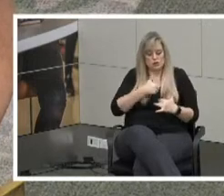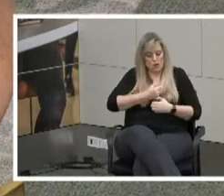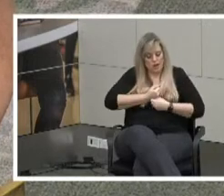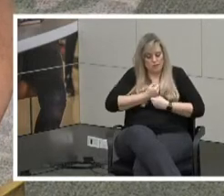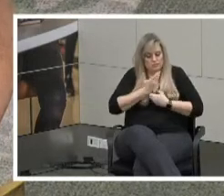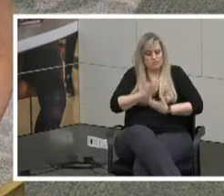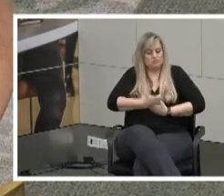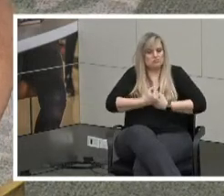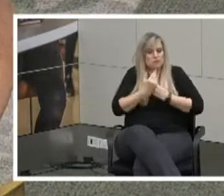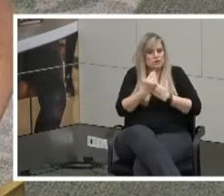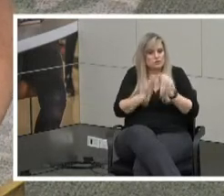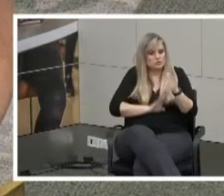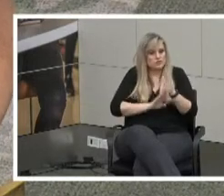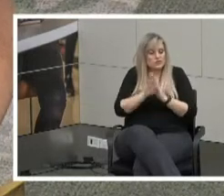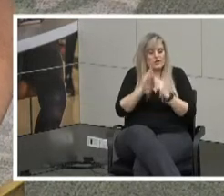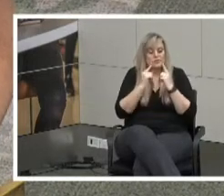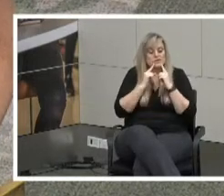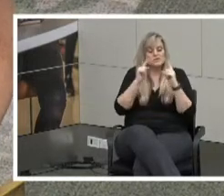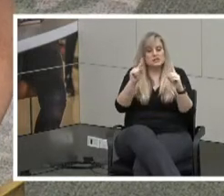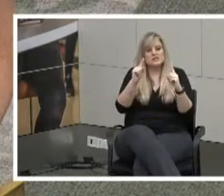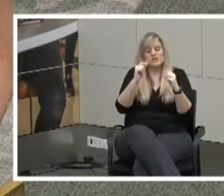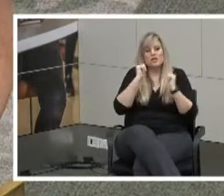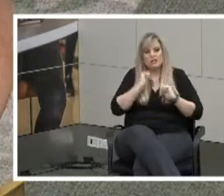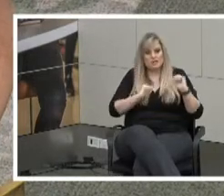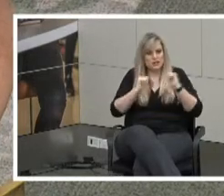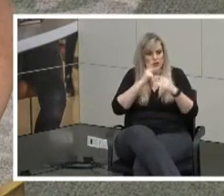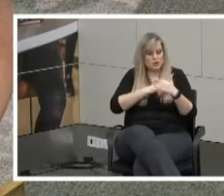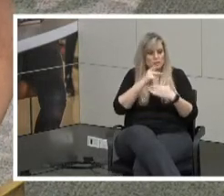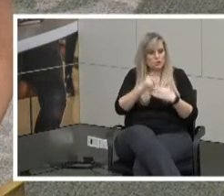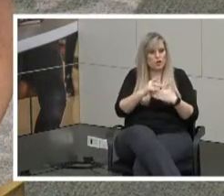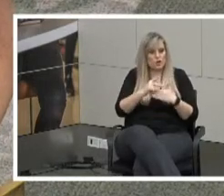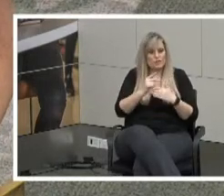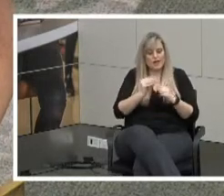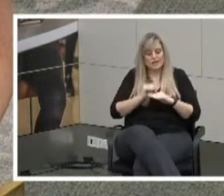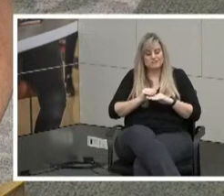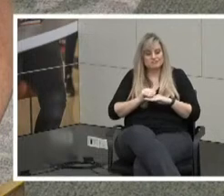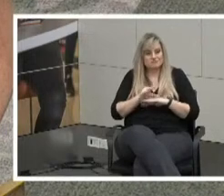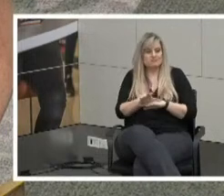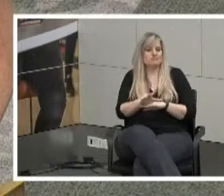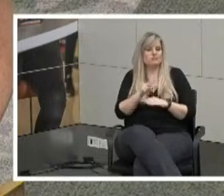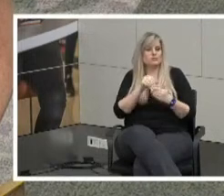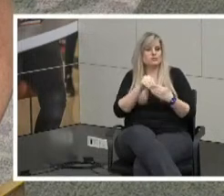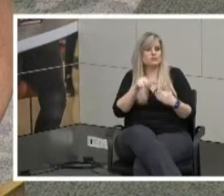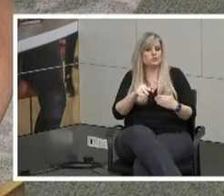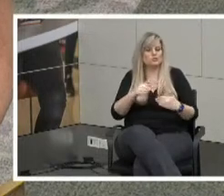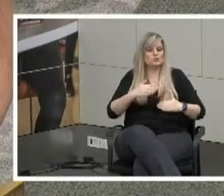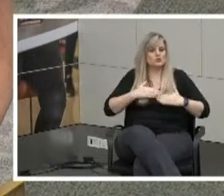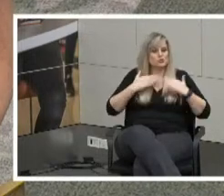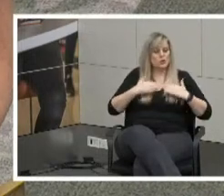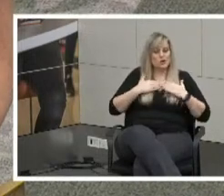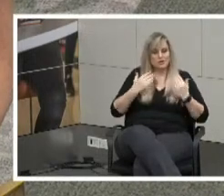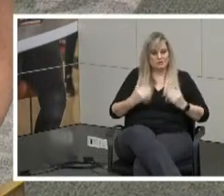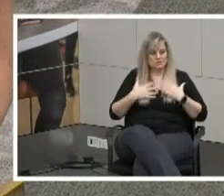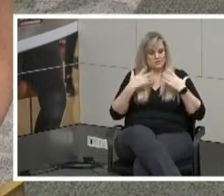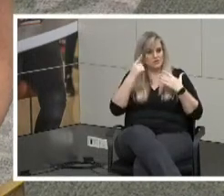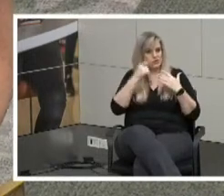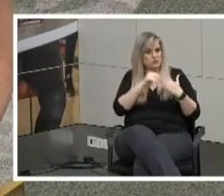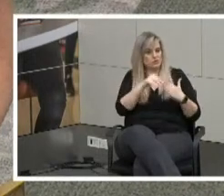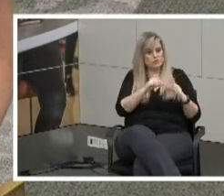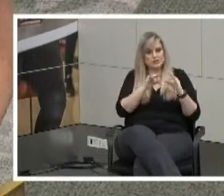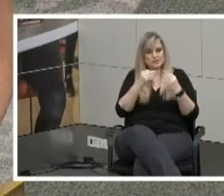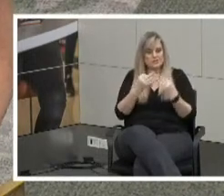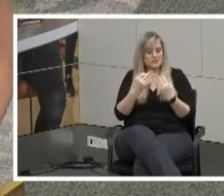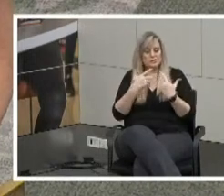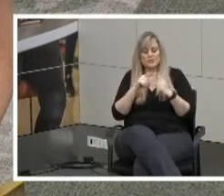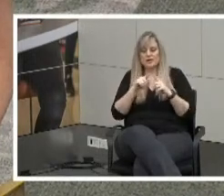successful theater program that has brought joy and inspiration into the lives of students and families but now my stage sits empty a